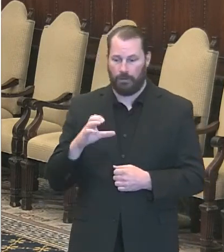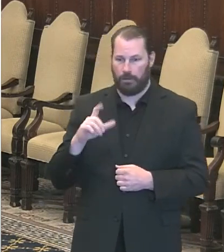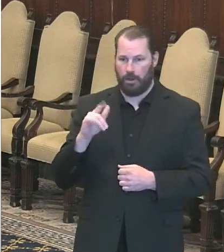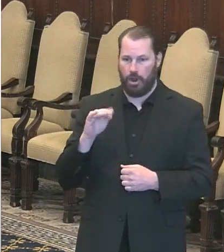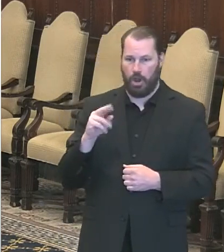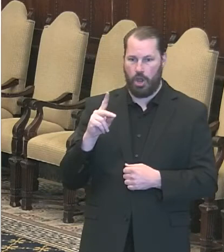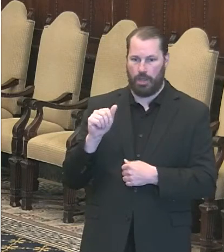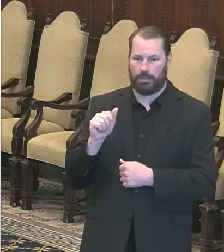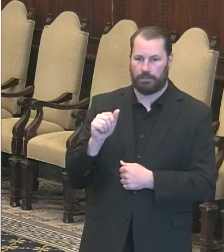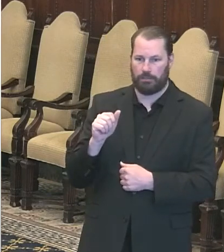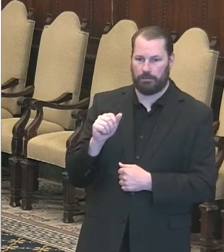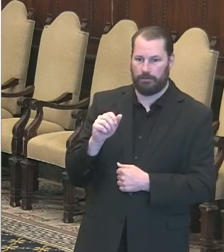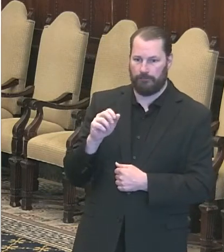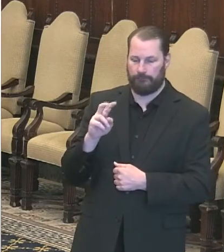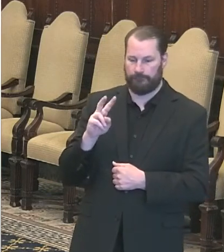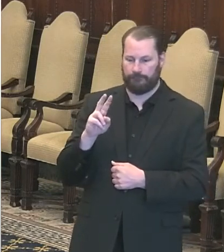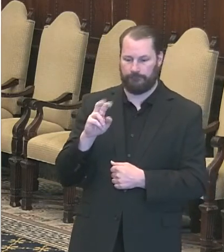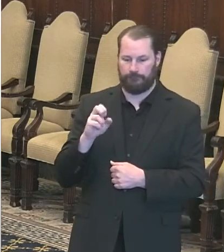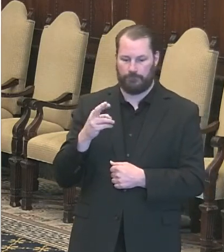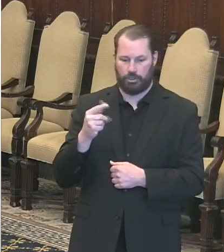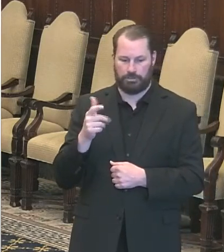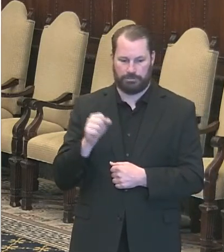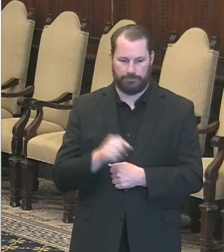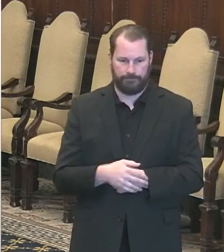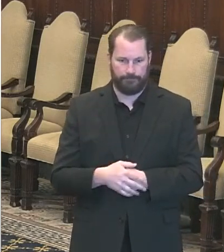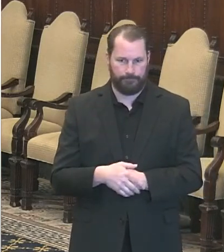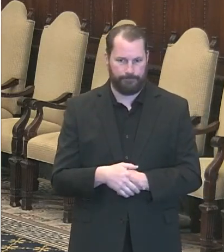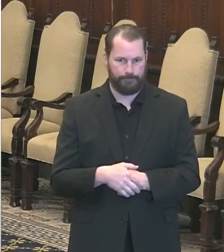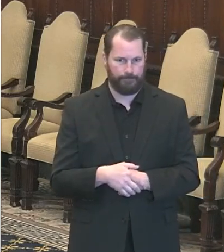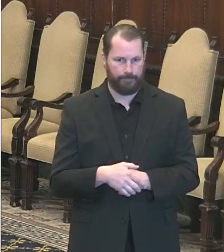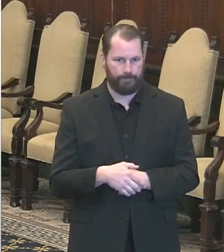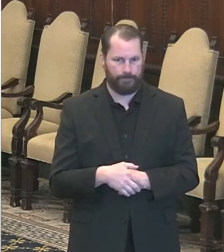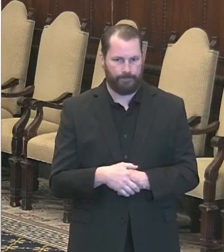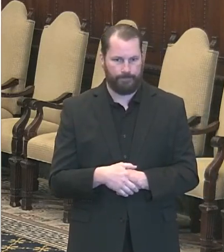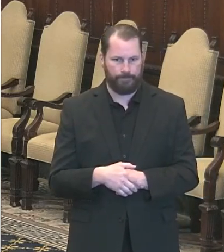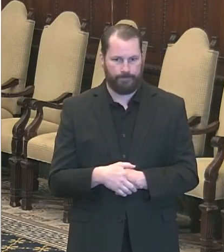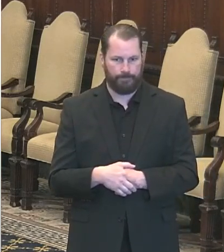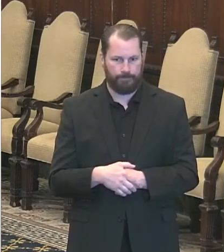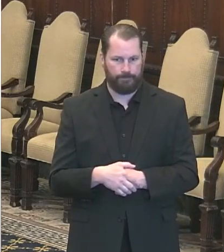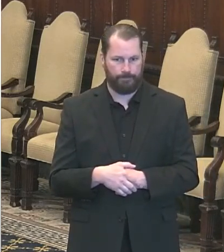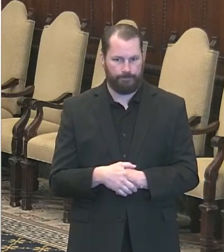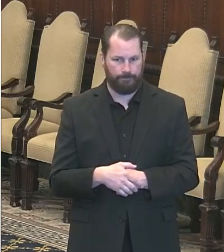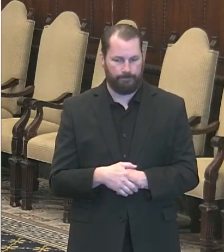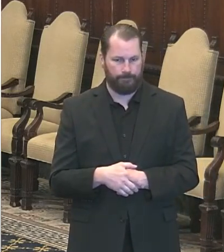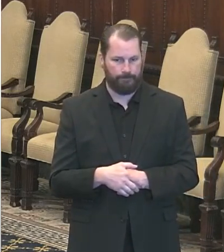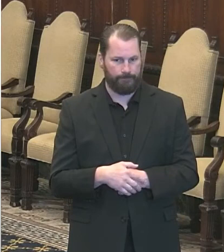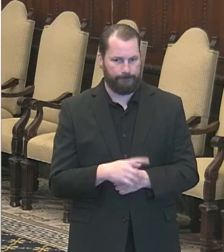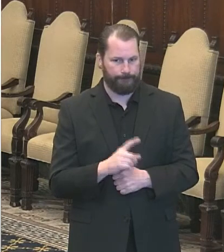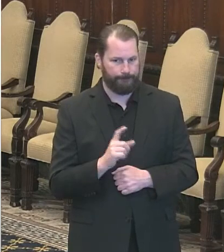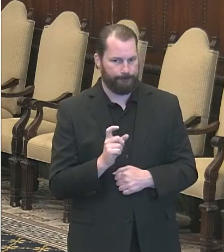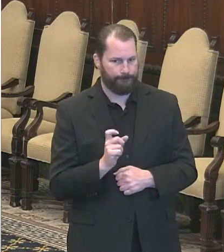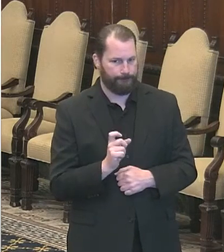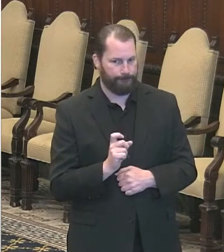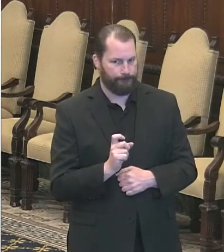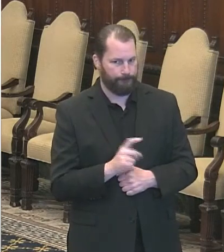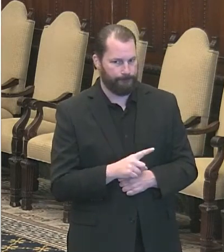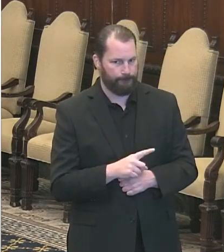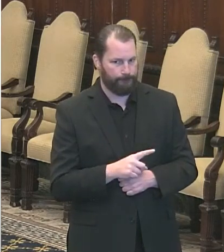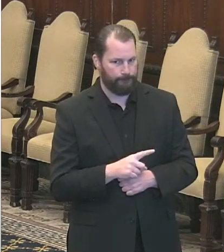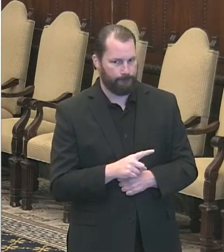Hello. Okay. wanted to check, given the